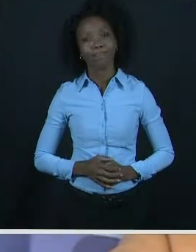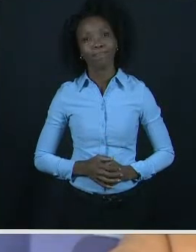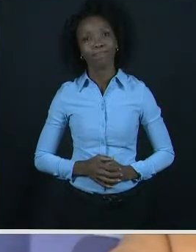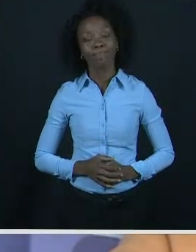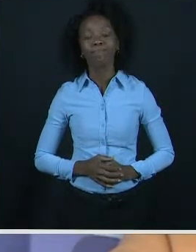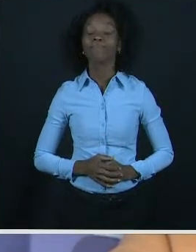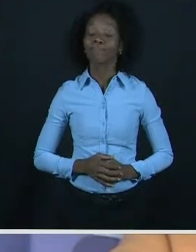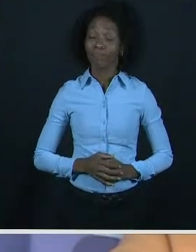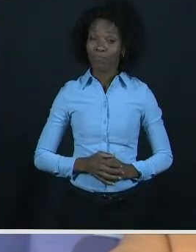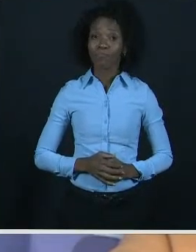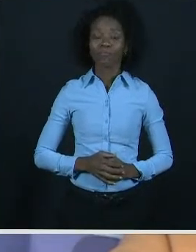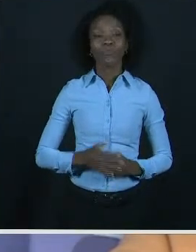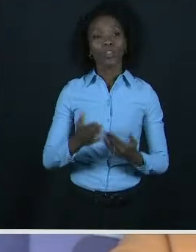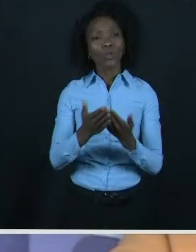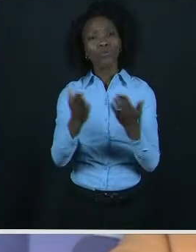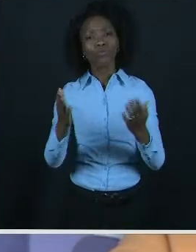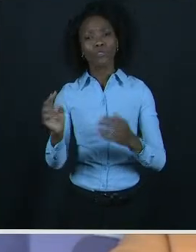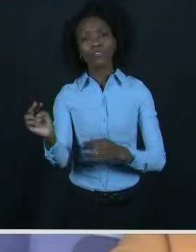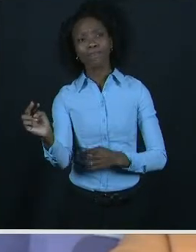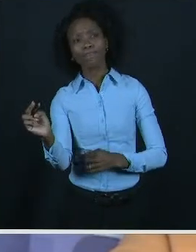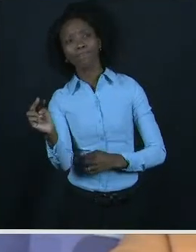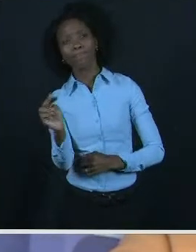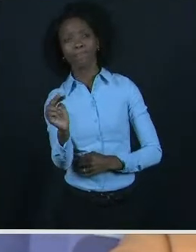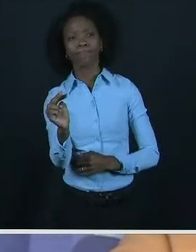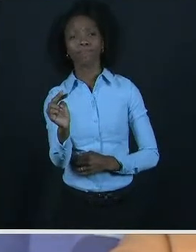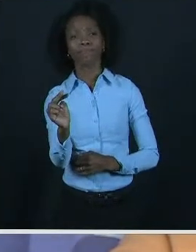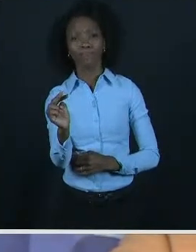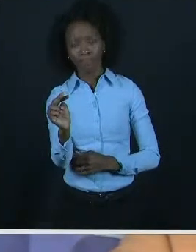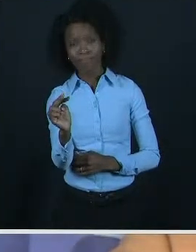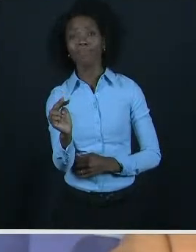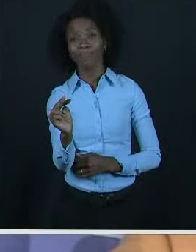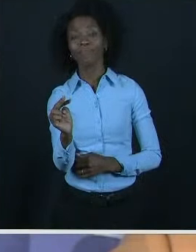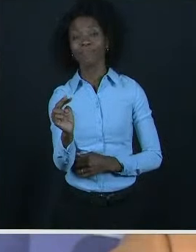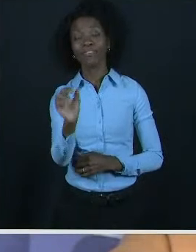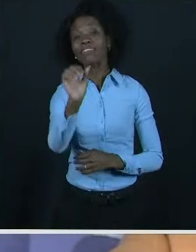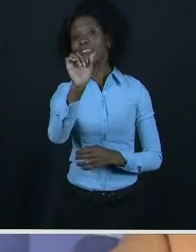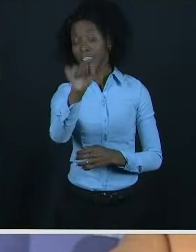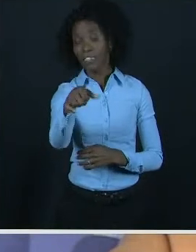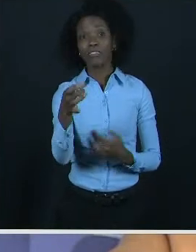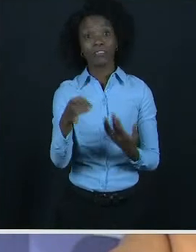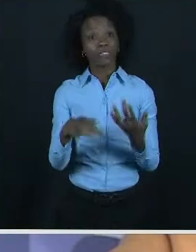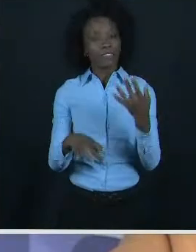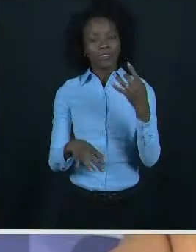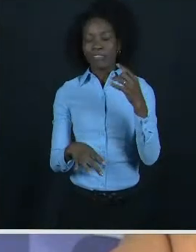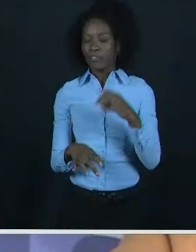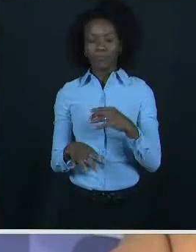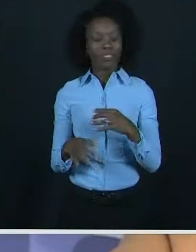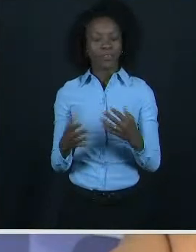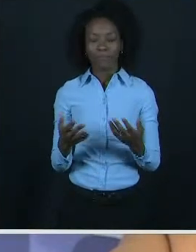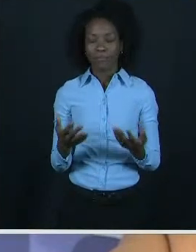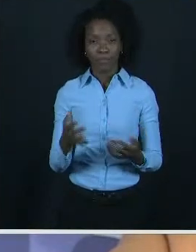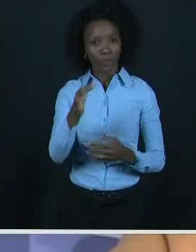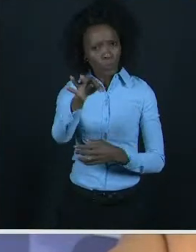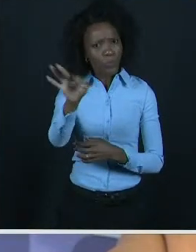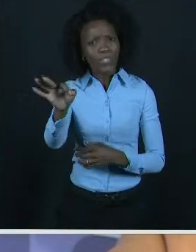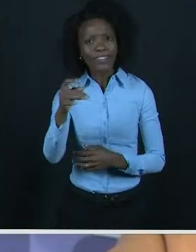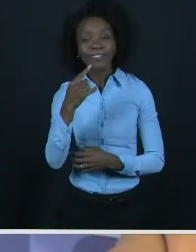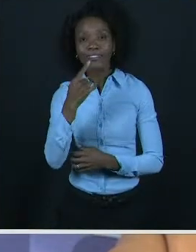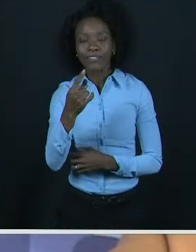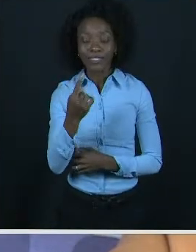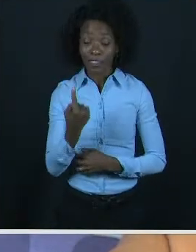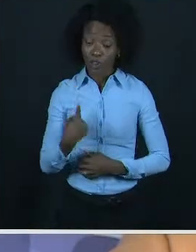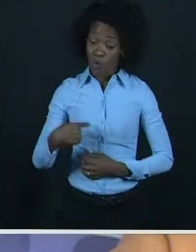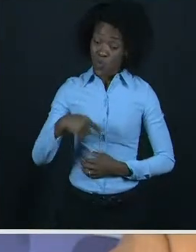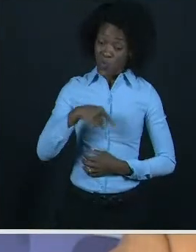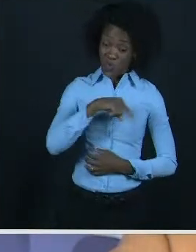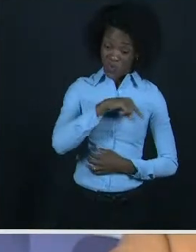That in your view, and indeed in some cases absolutely correctly so, we are